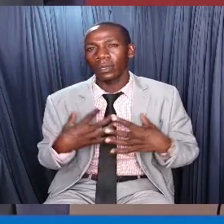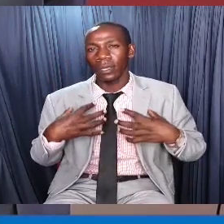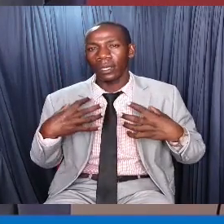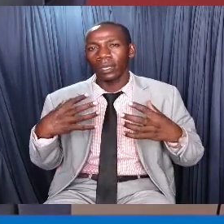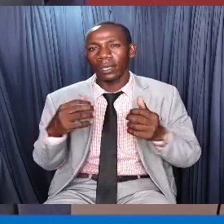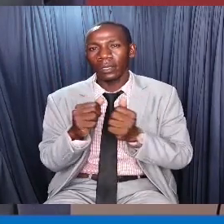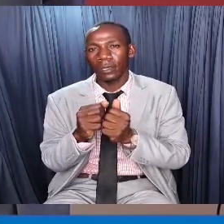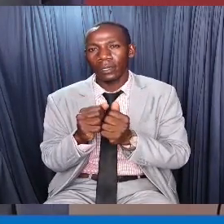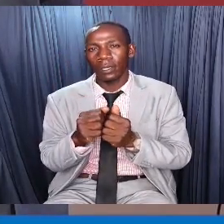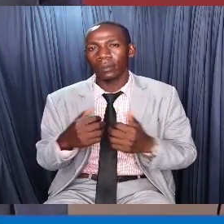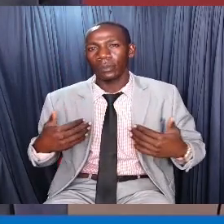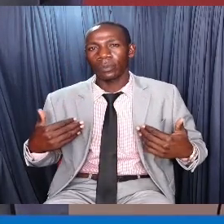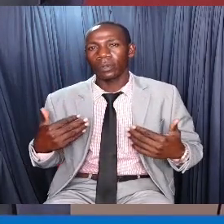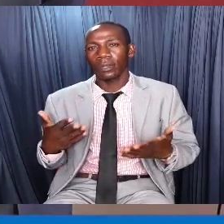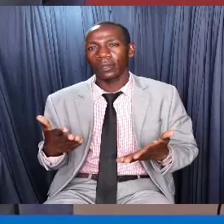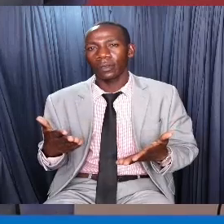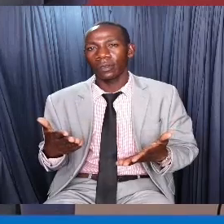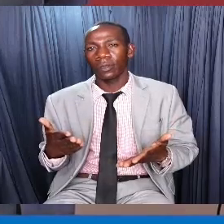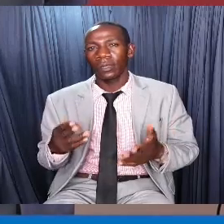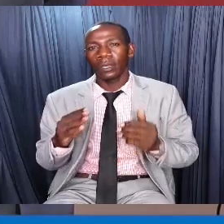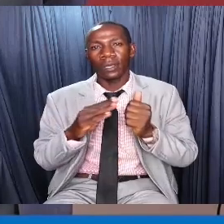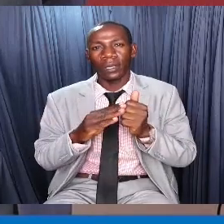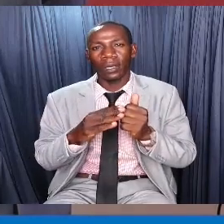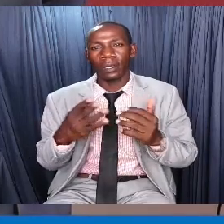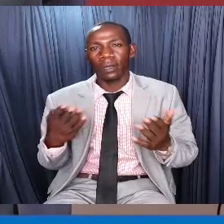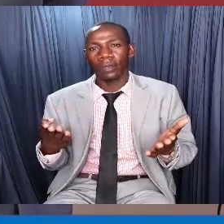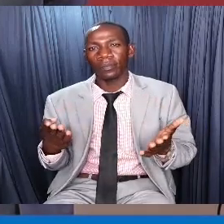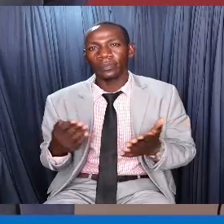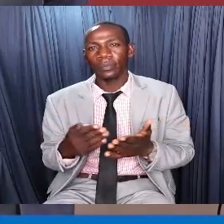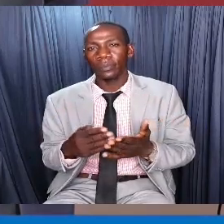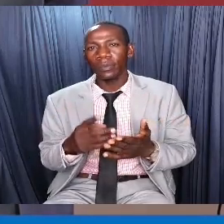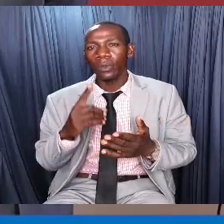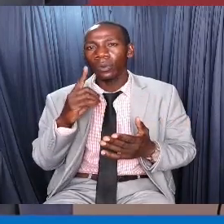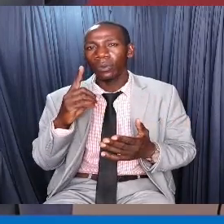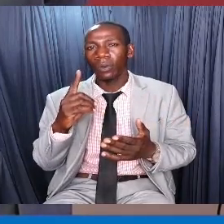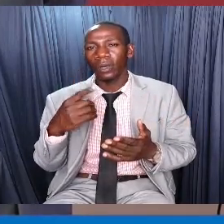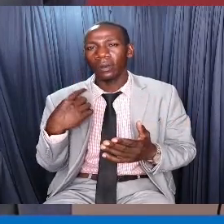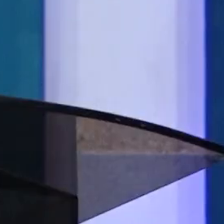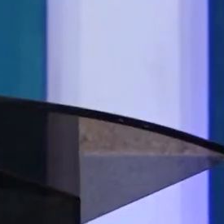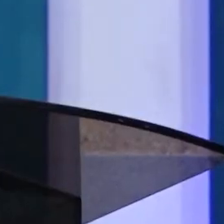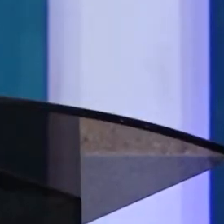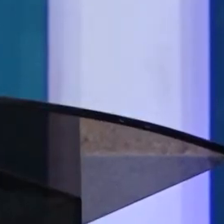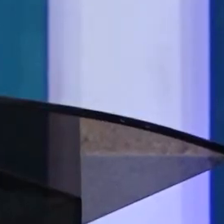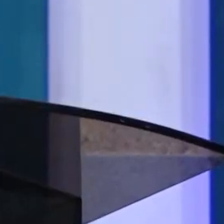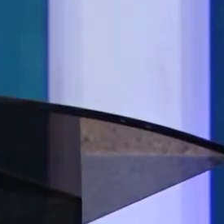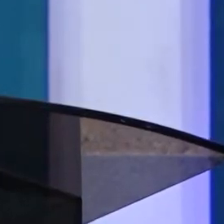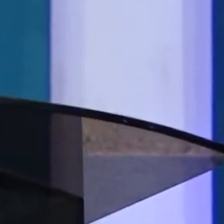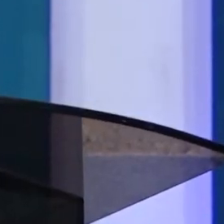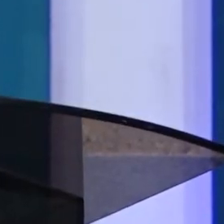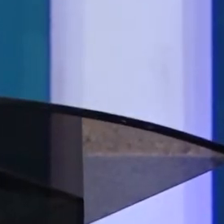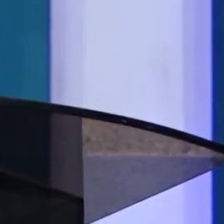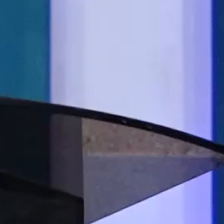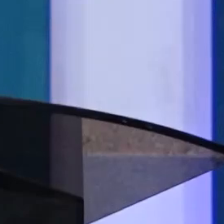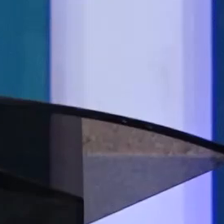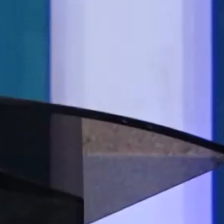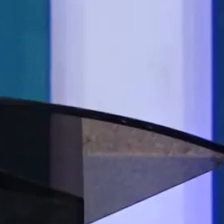hawa. Were they not 10 who were healed? Wale 9 wako wapi? Where are the 9? Huyu mgeni peke yake. It's only one here coming back. Bwana Msamaria. Because